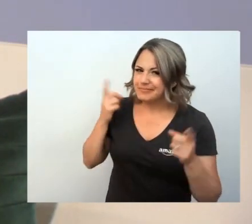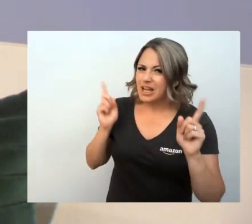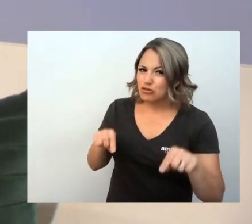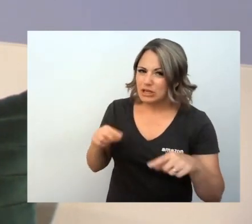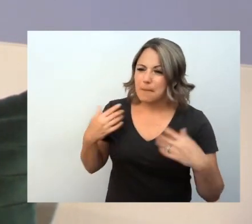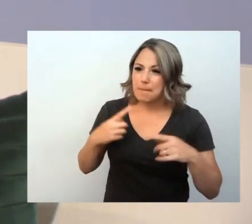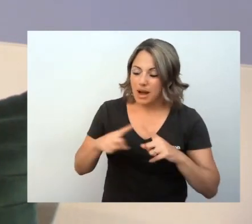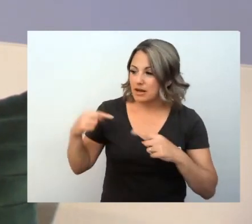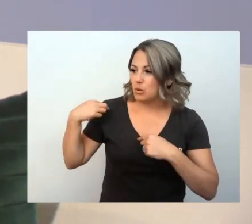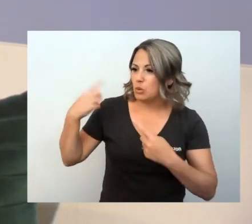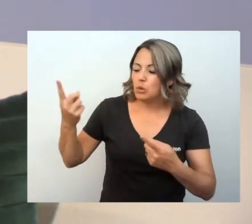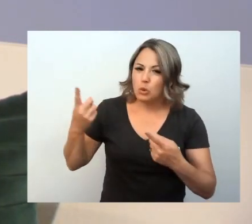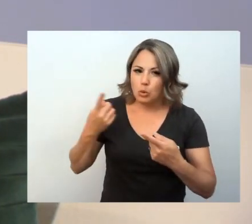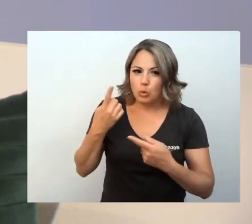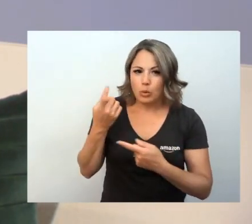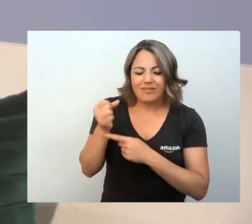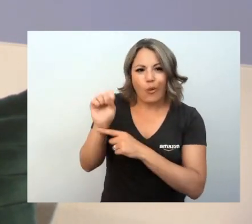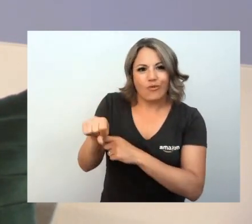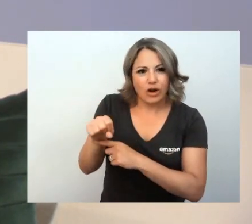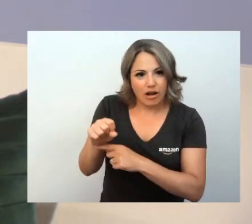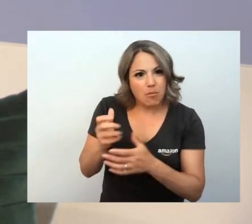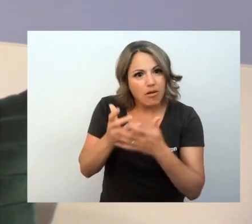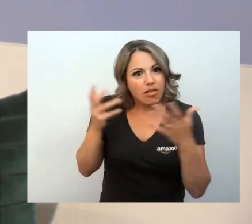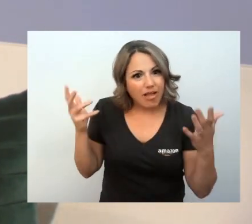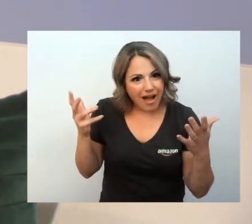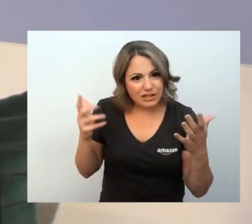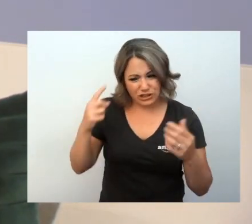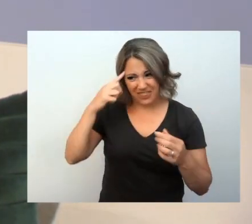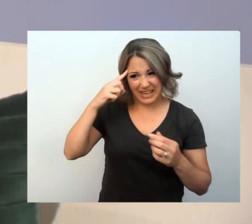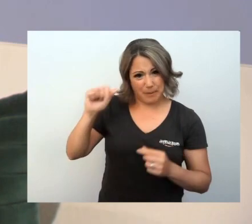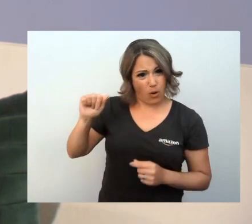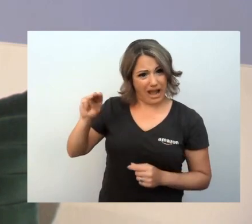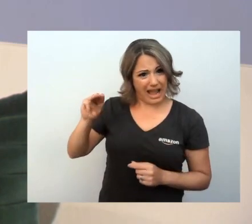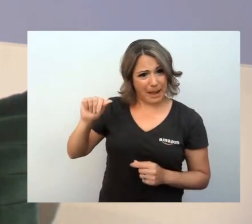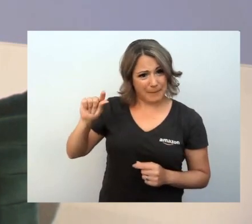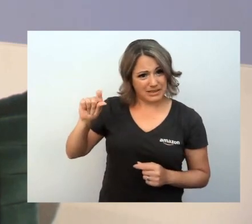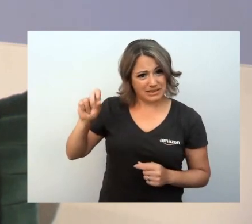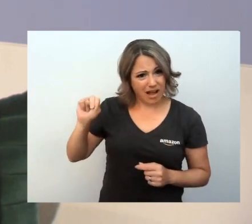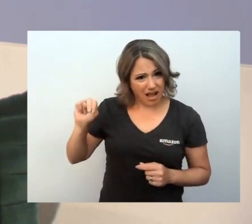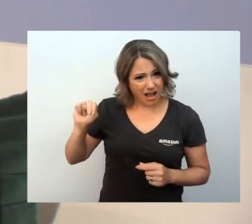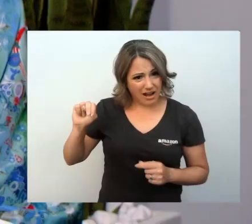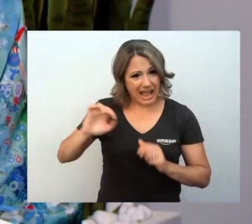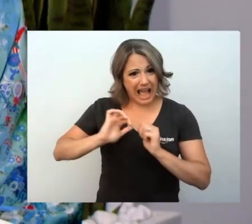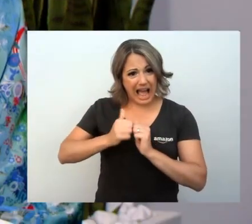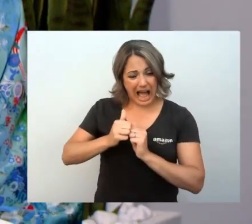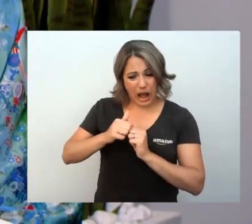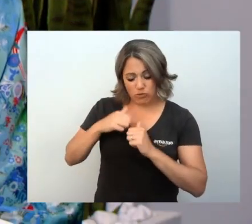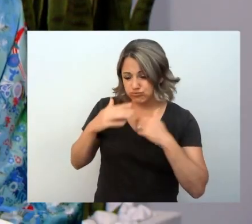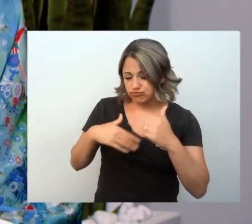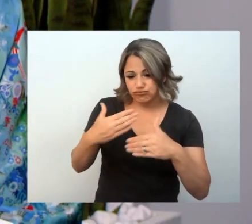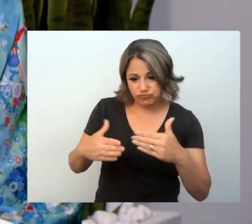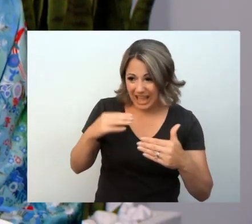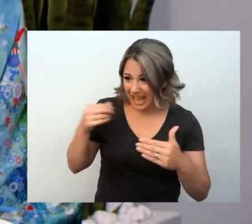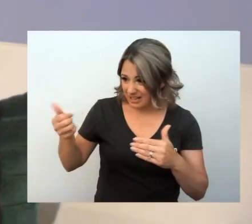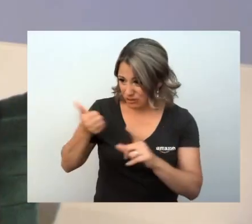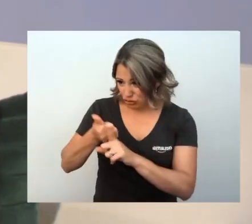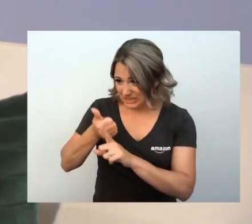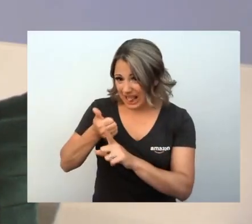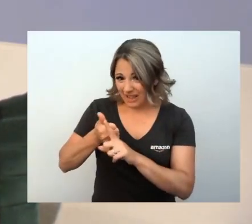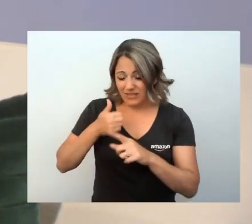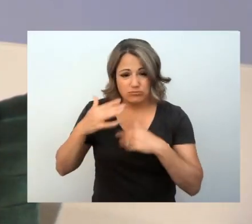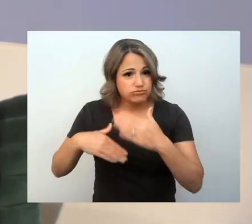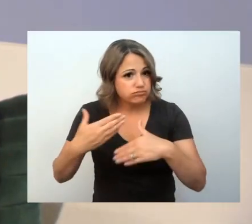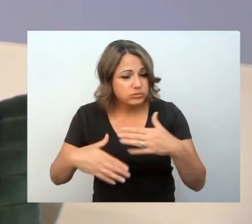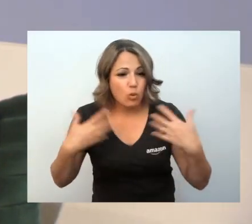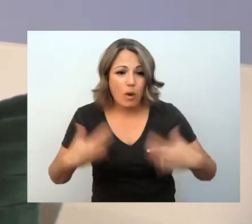so much. Just thinking about how far, you know, Amazon has come and how far you have come. You know, we can take a